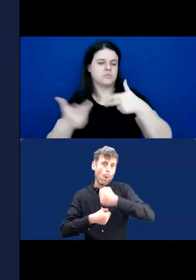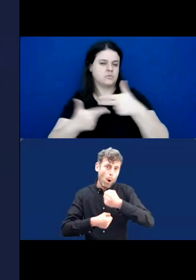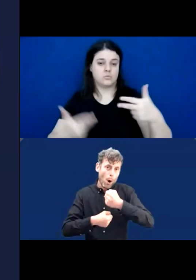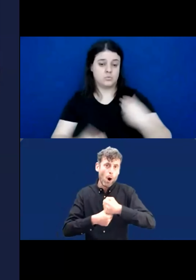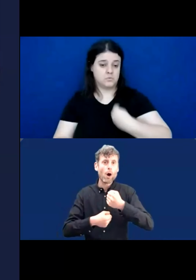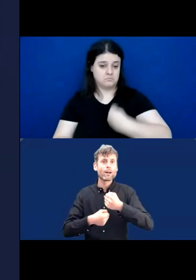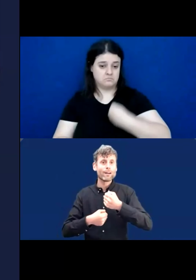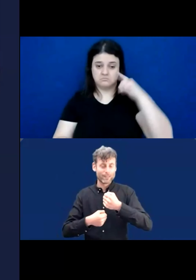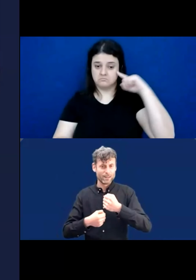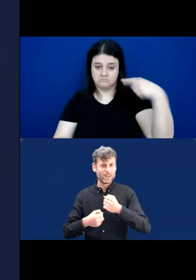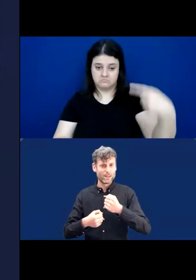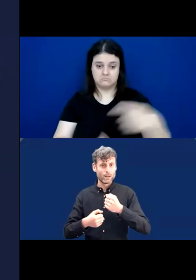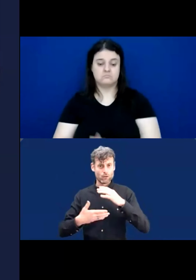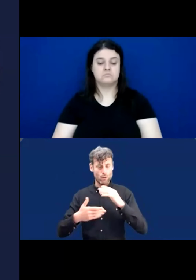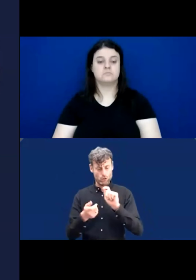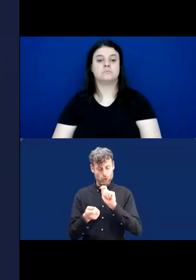been lowered.